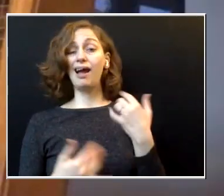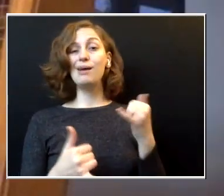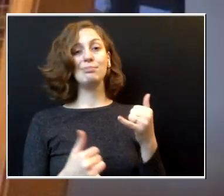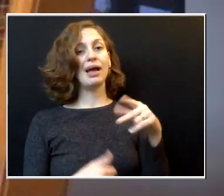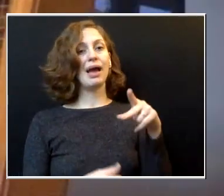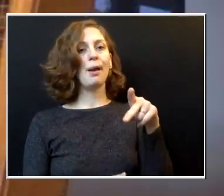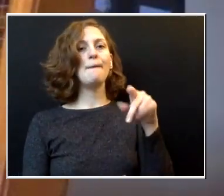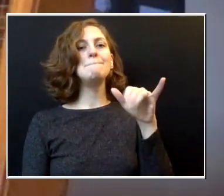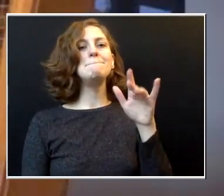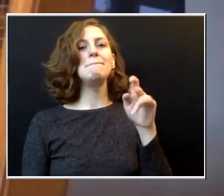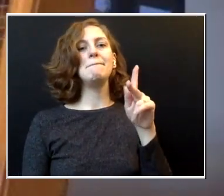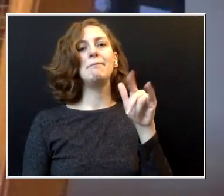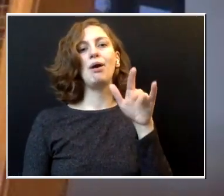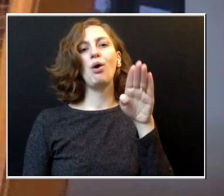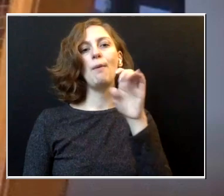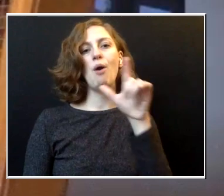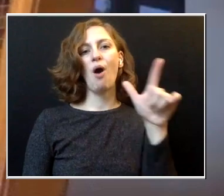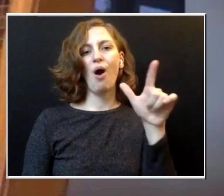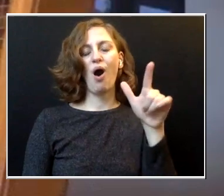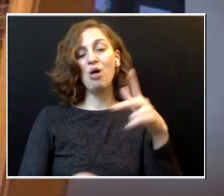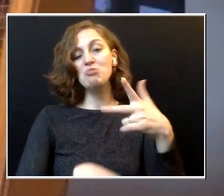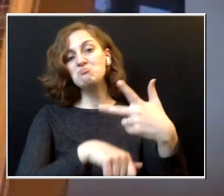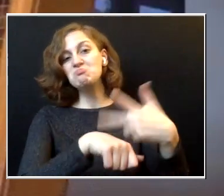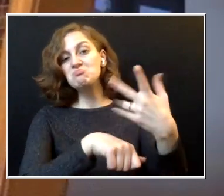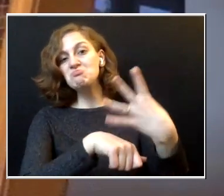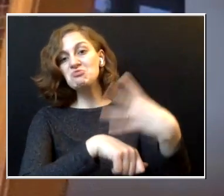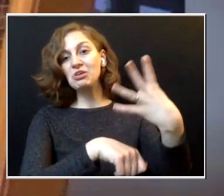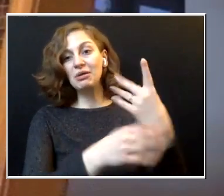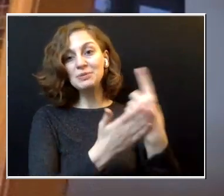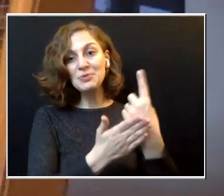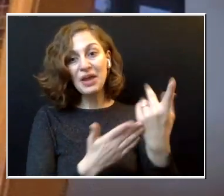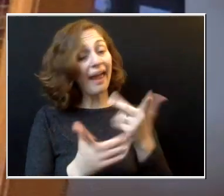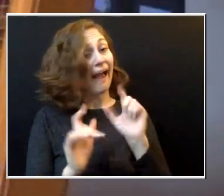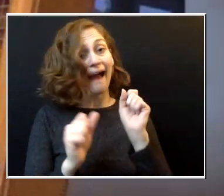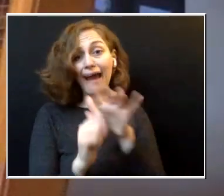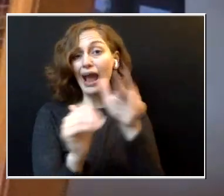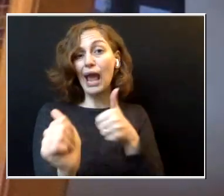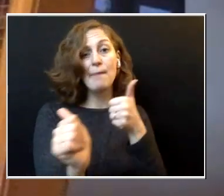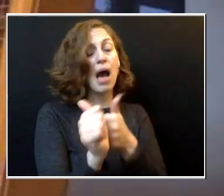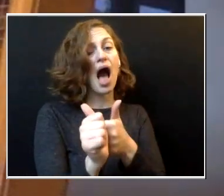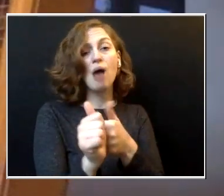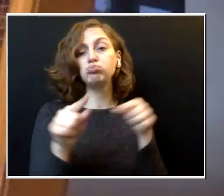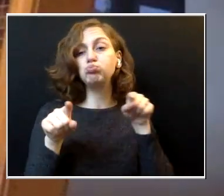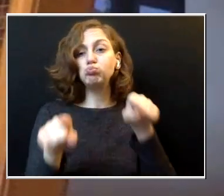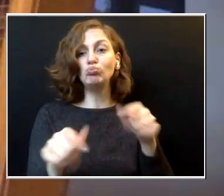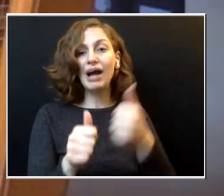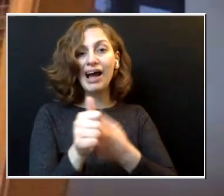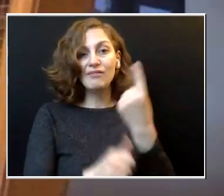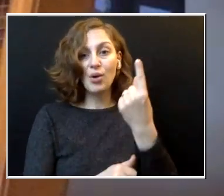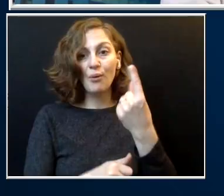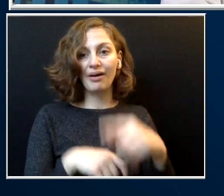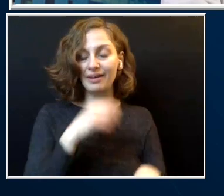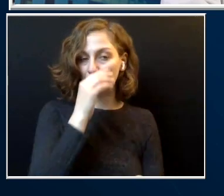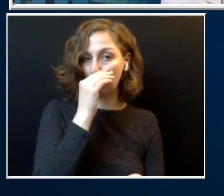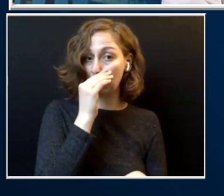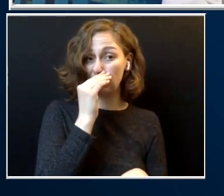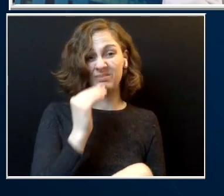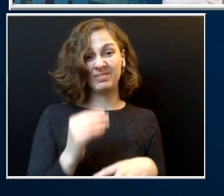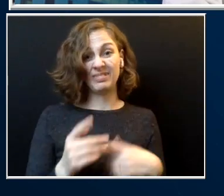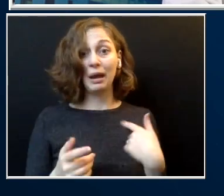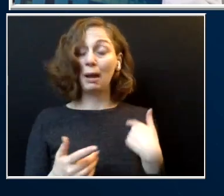week, and I mean, I can keep up with everybody else. And I play with some pretty good players. Yeah,